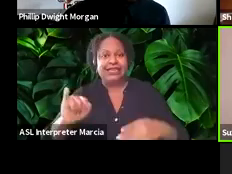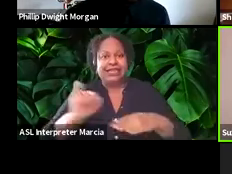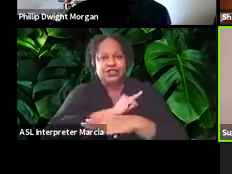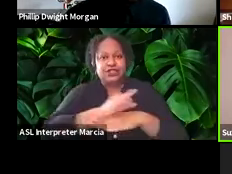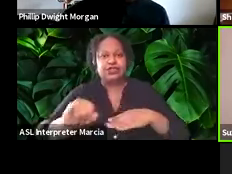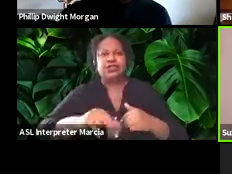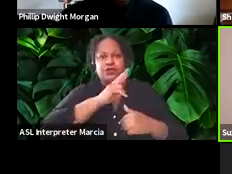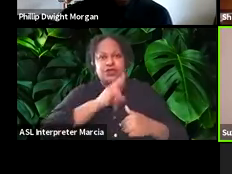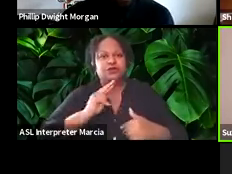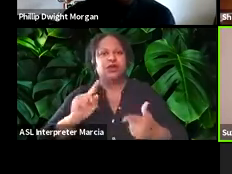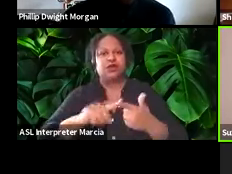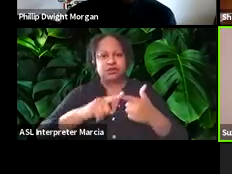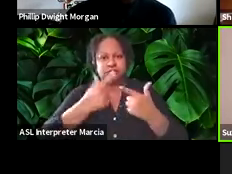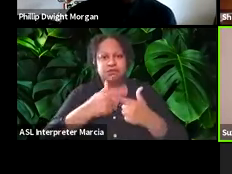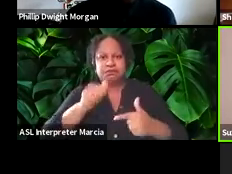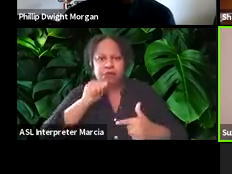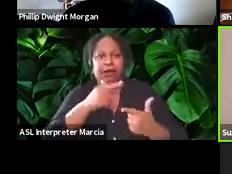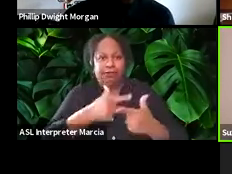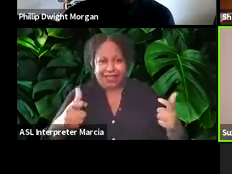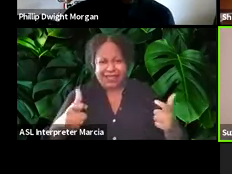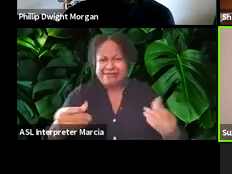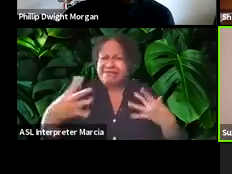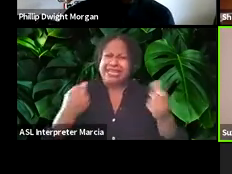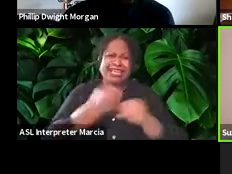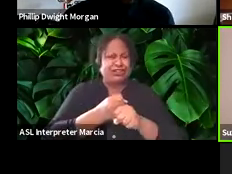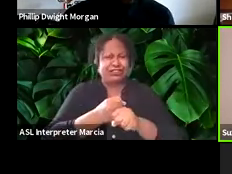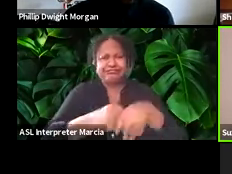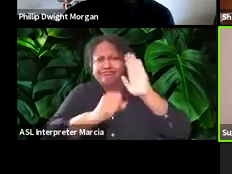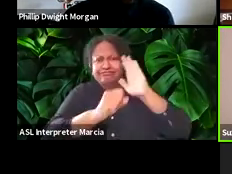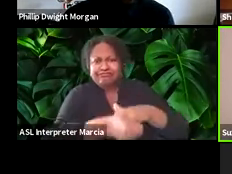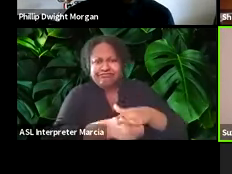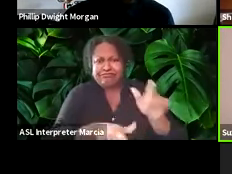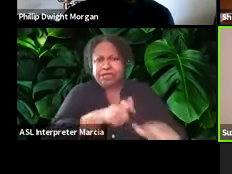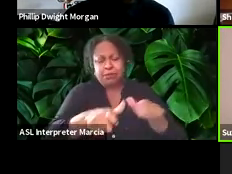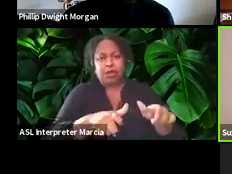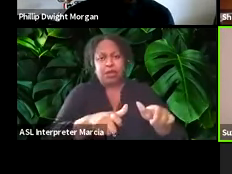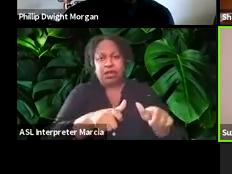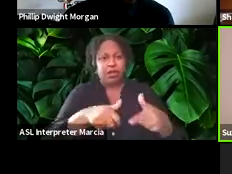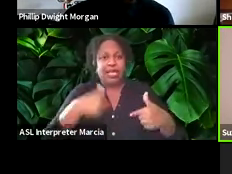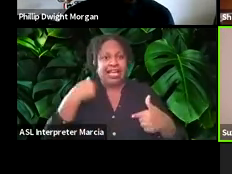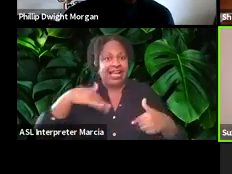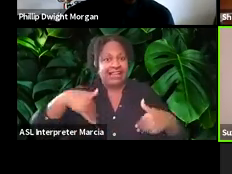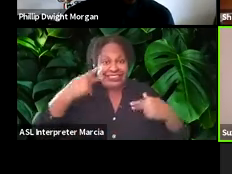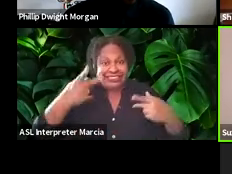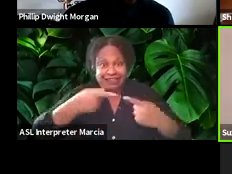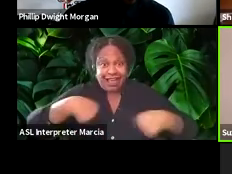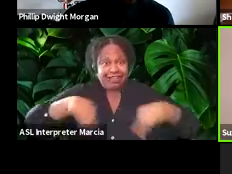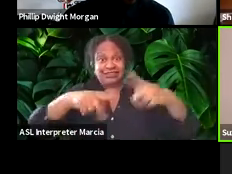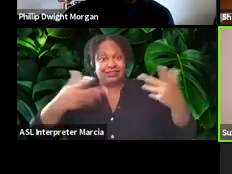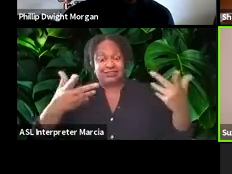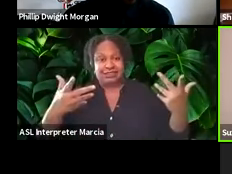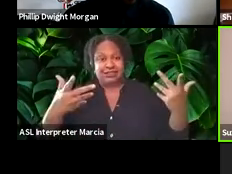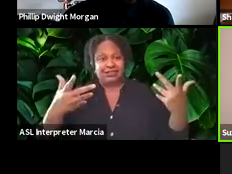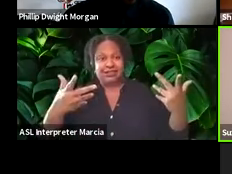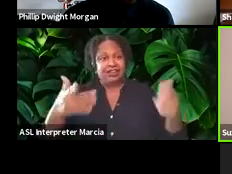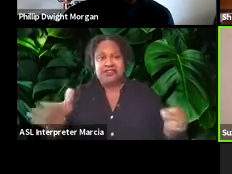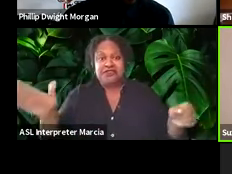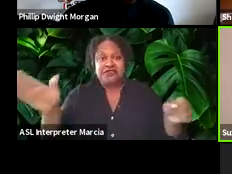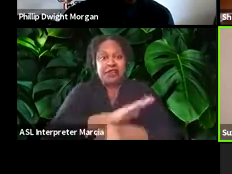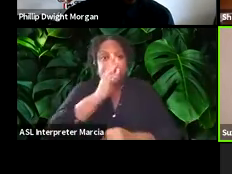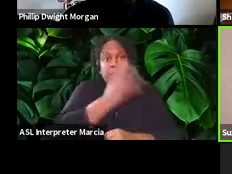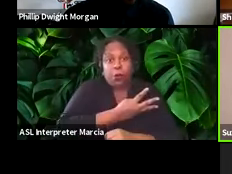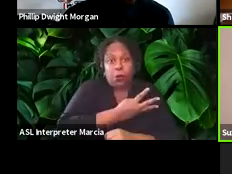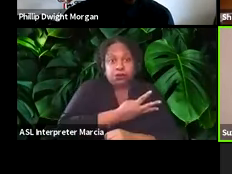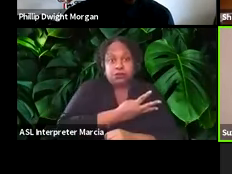so many years marginalized folks that have not seen us, that we have been completely overlooked. We